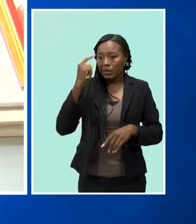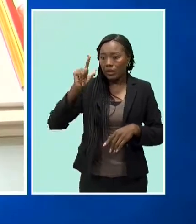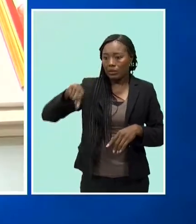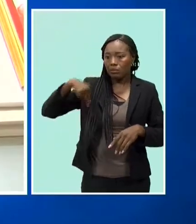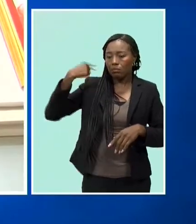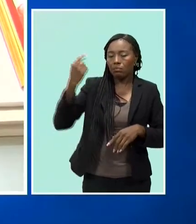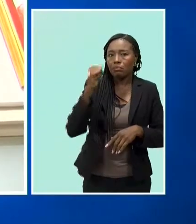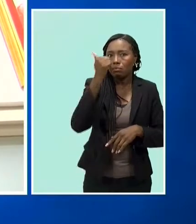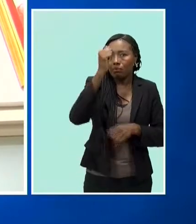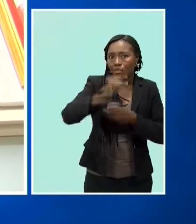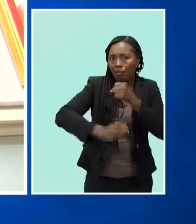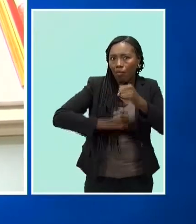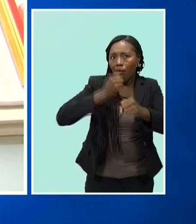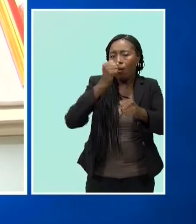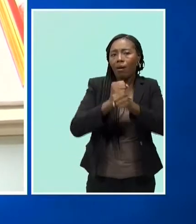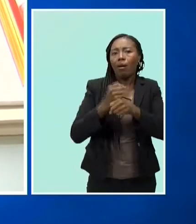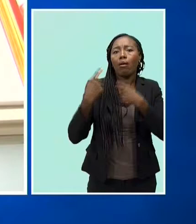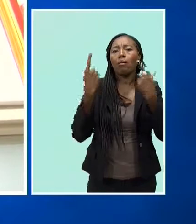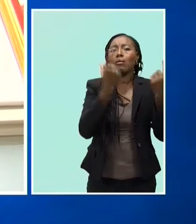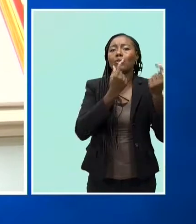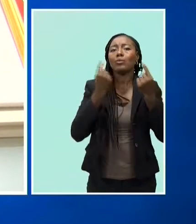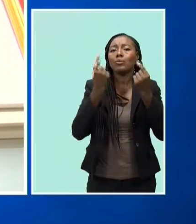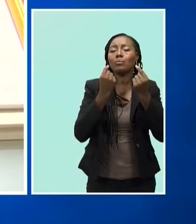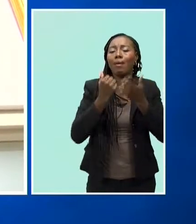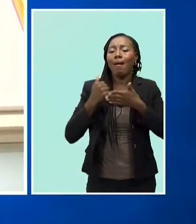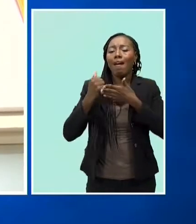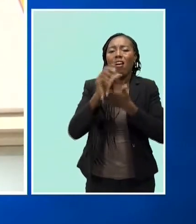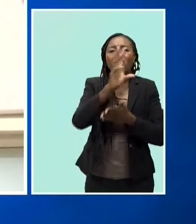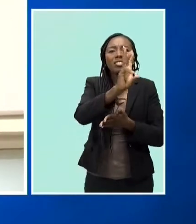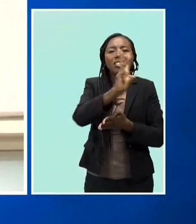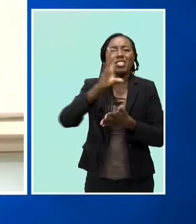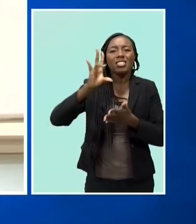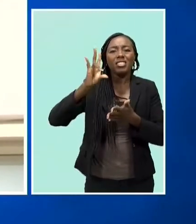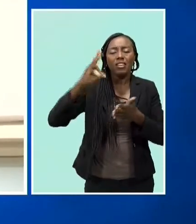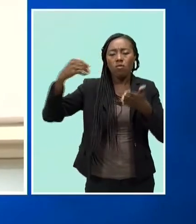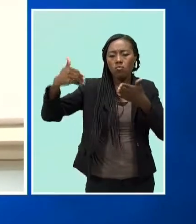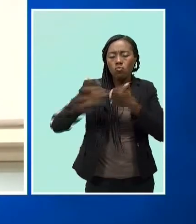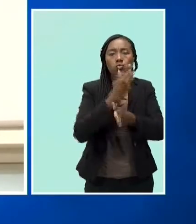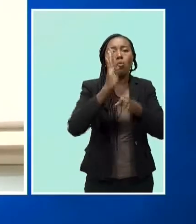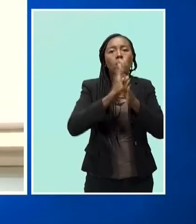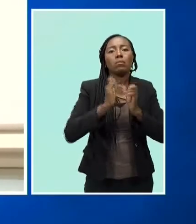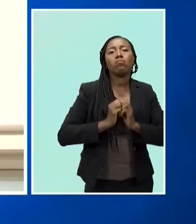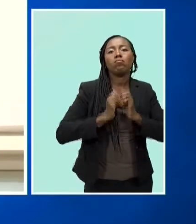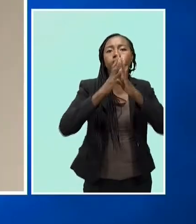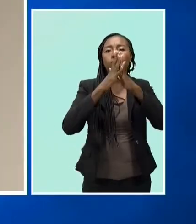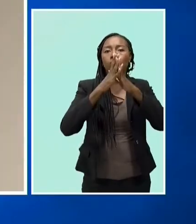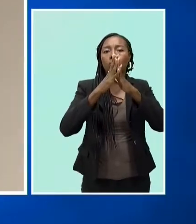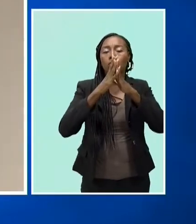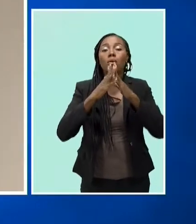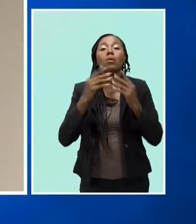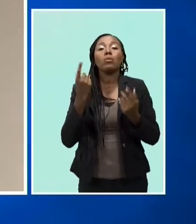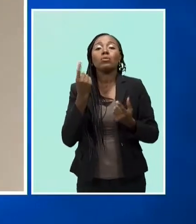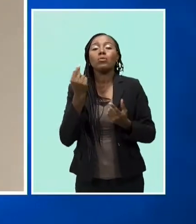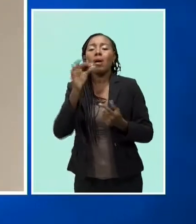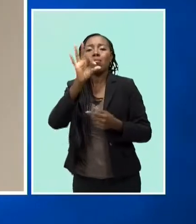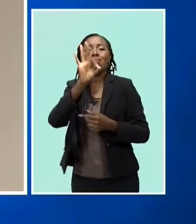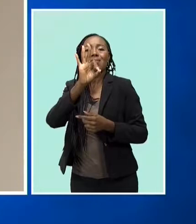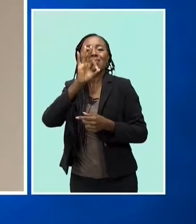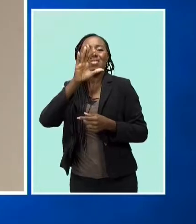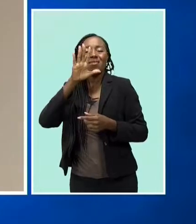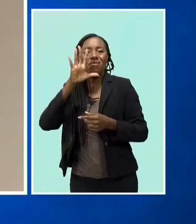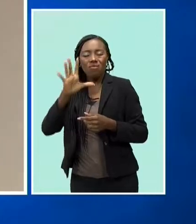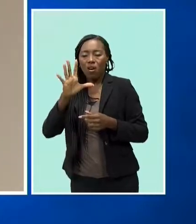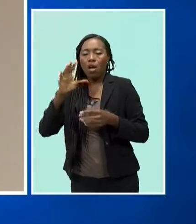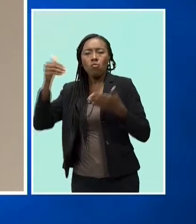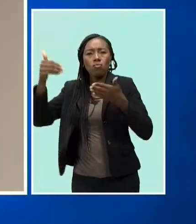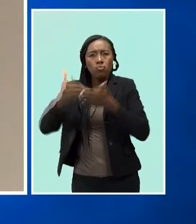we've been able to successfully start up 67 new businesses. We've created 95 new